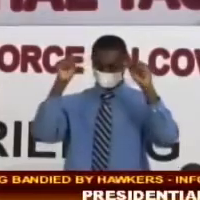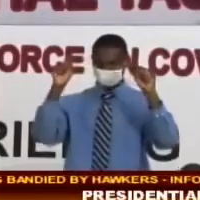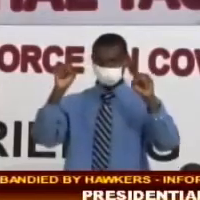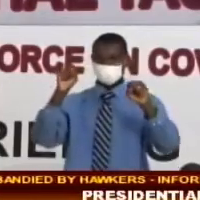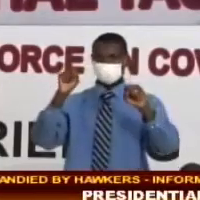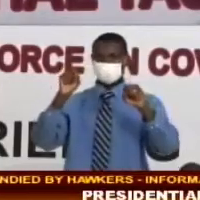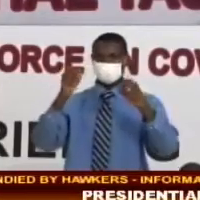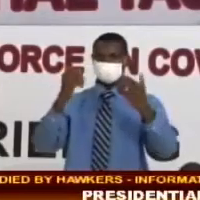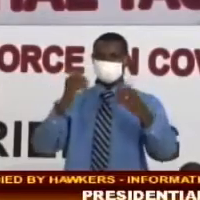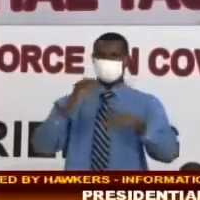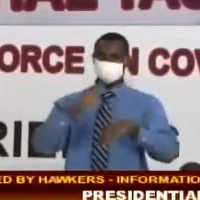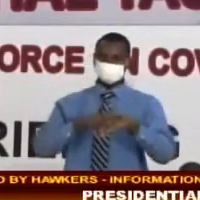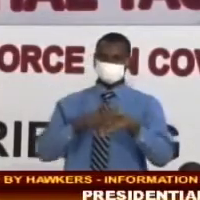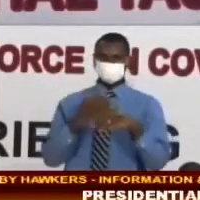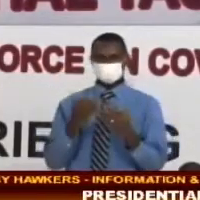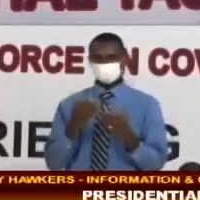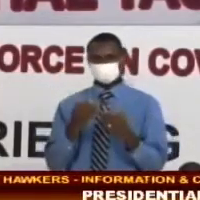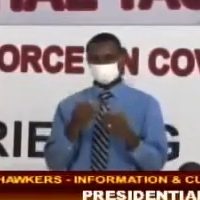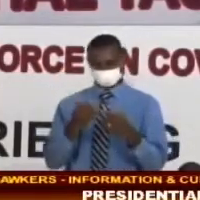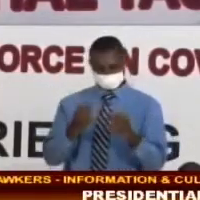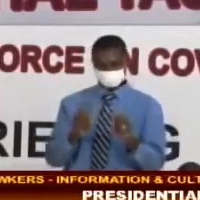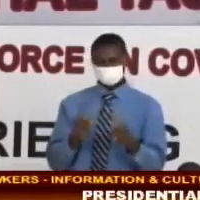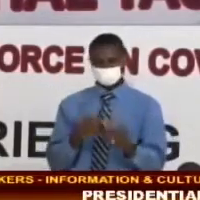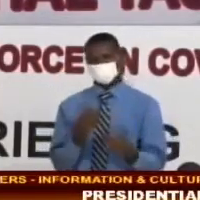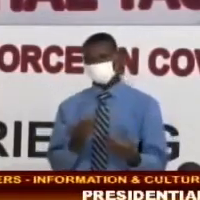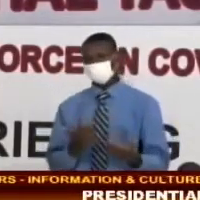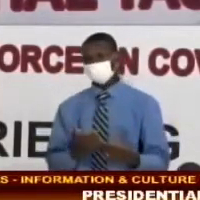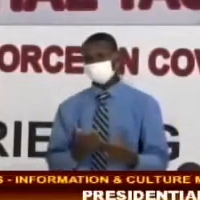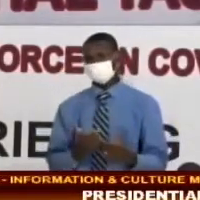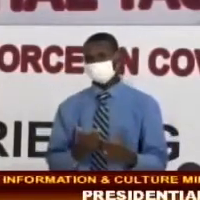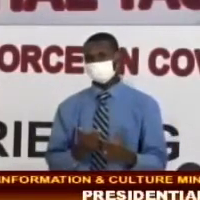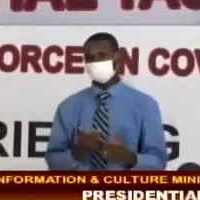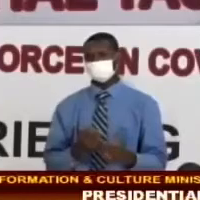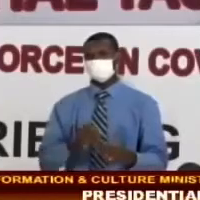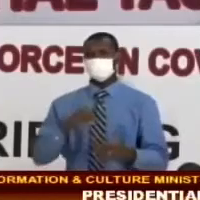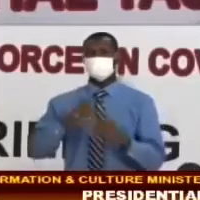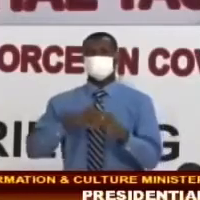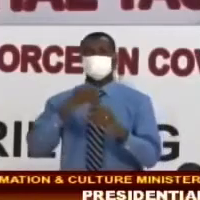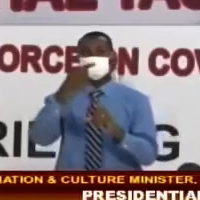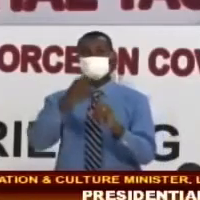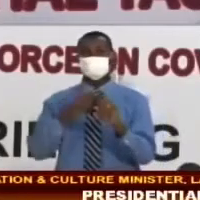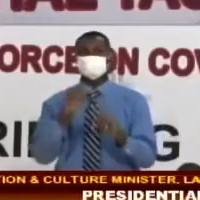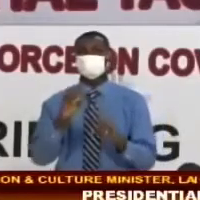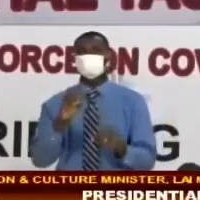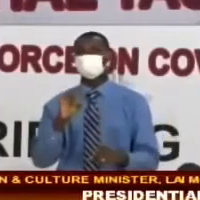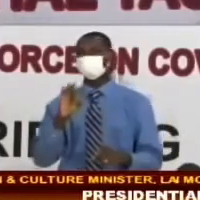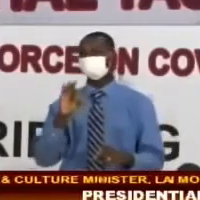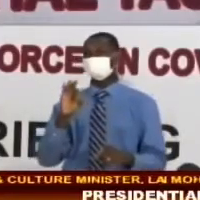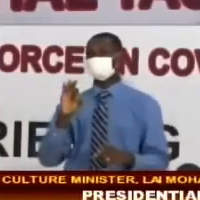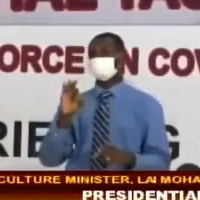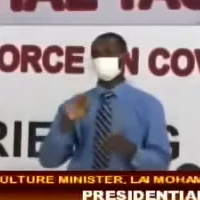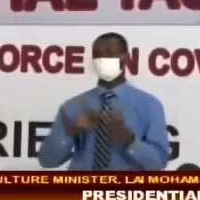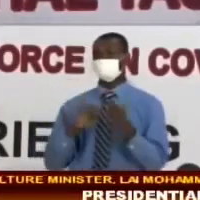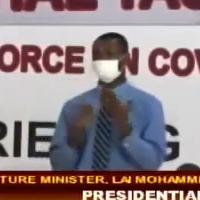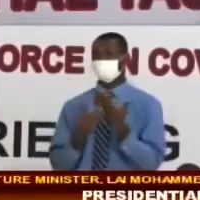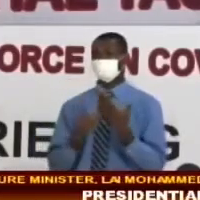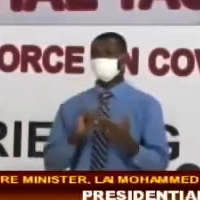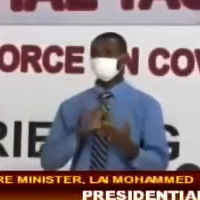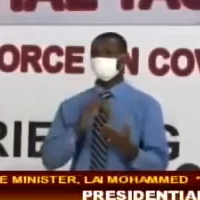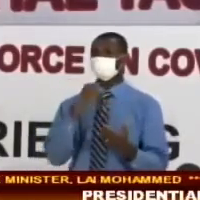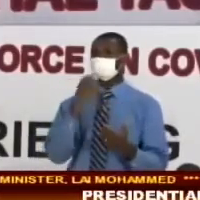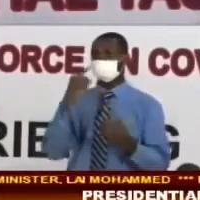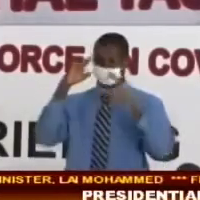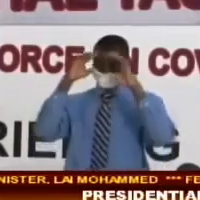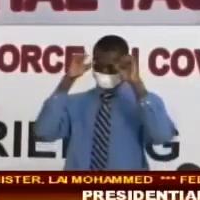level. And in the month of February, I think I did a memo to Mr. President asking him to approve